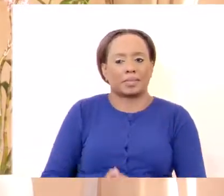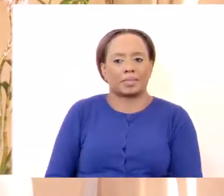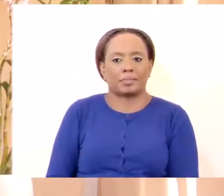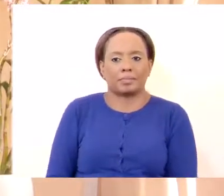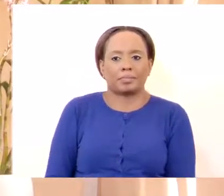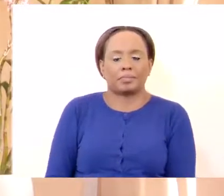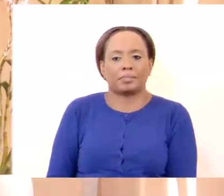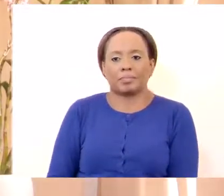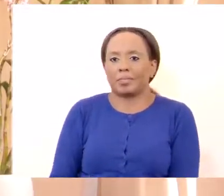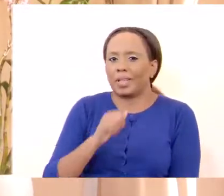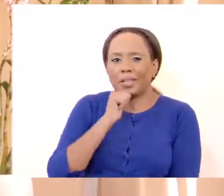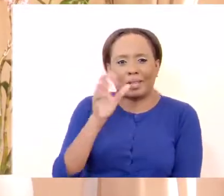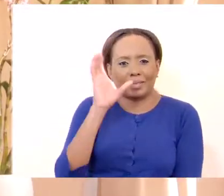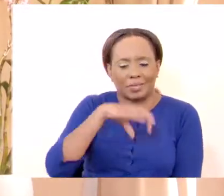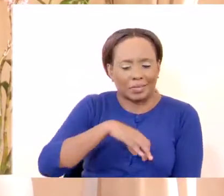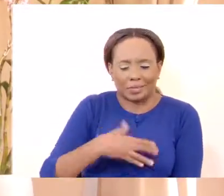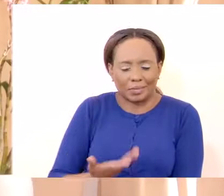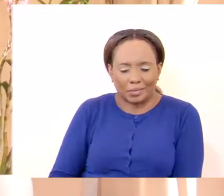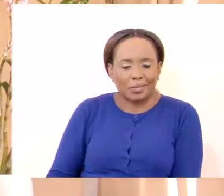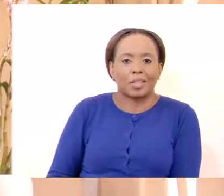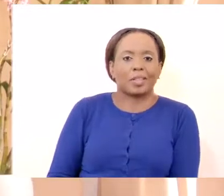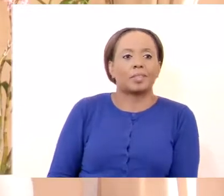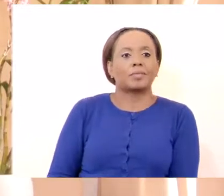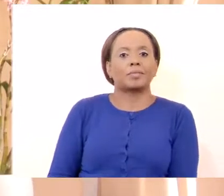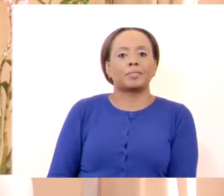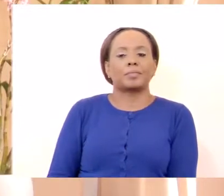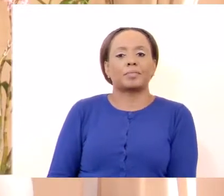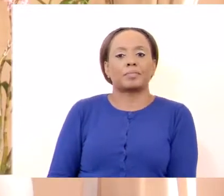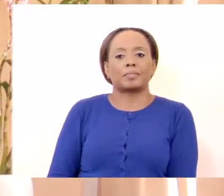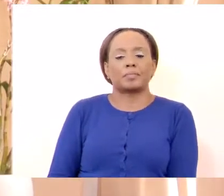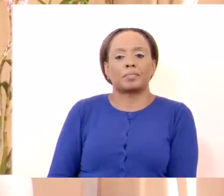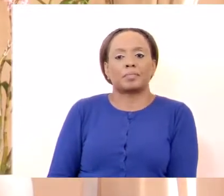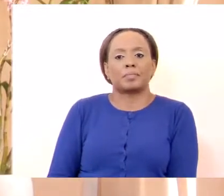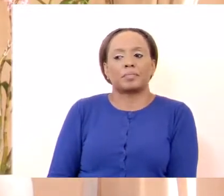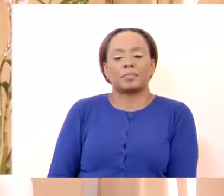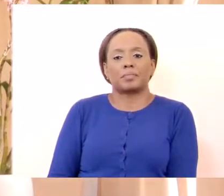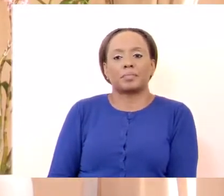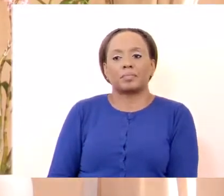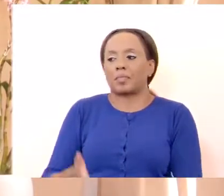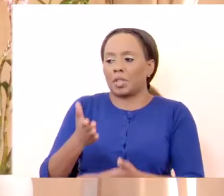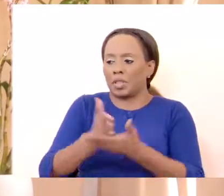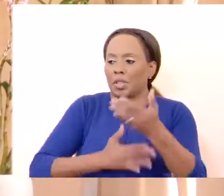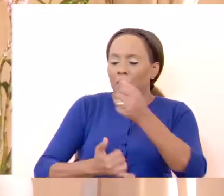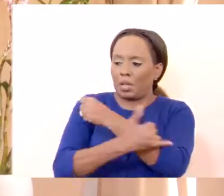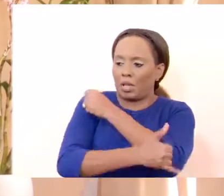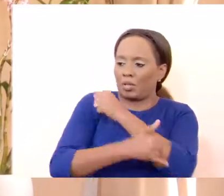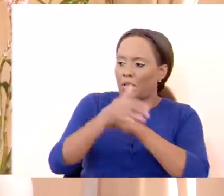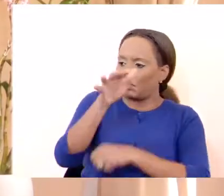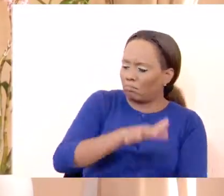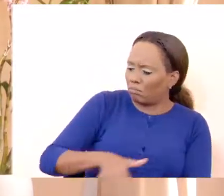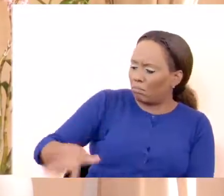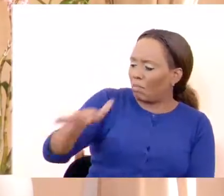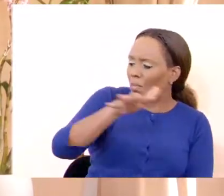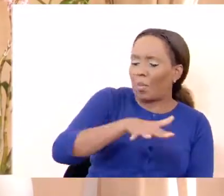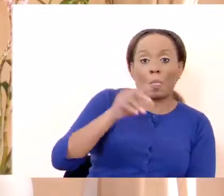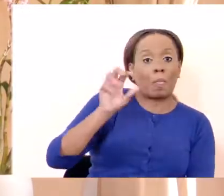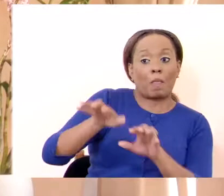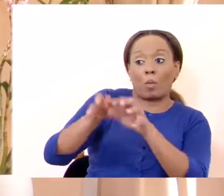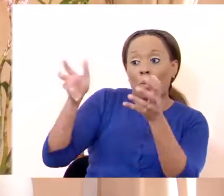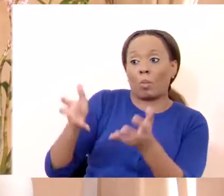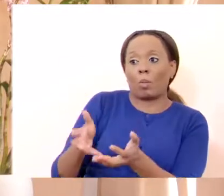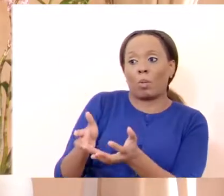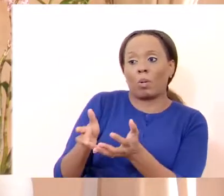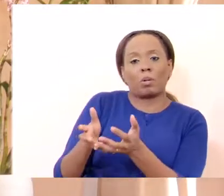an unusual occurrence. And I start by saying to you that there are countries across the globe, and including our region,